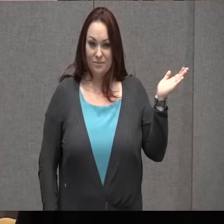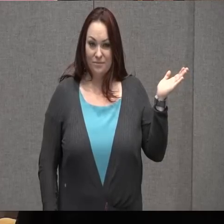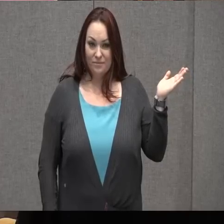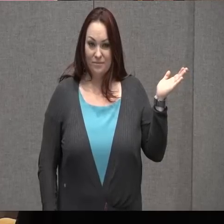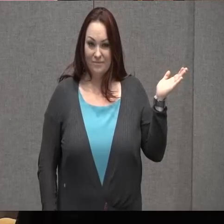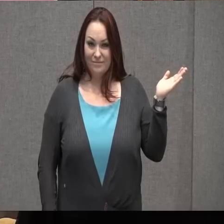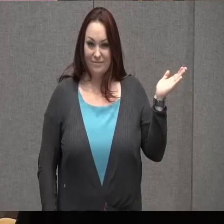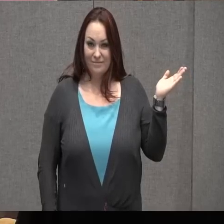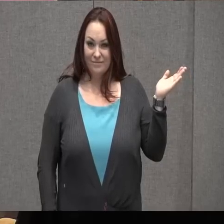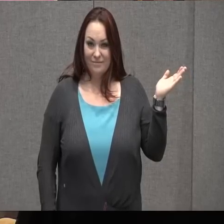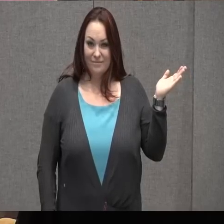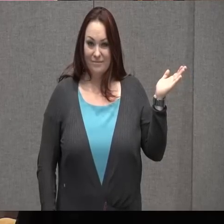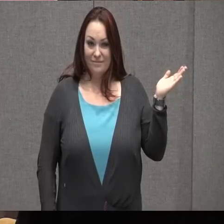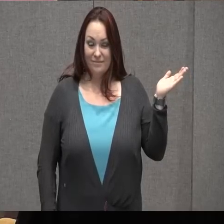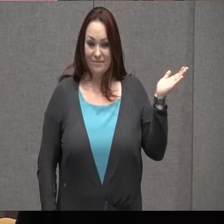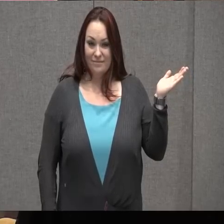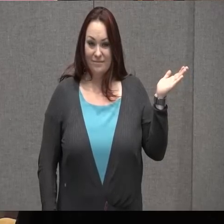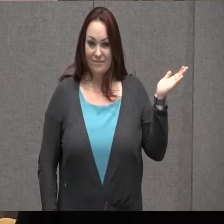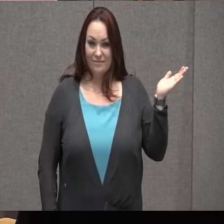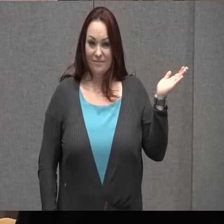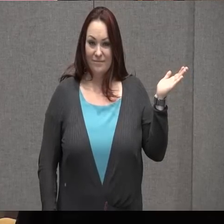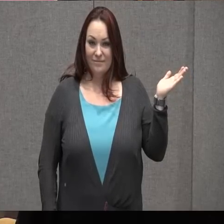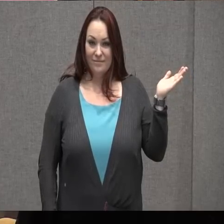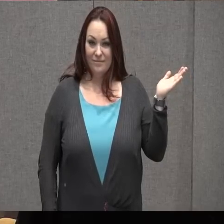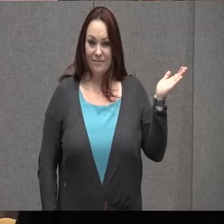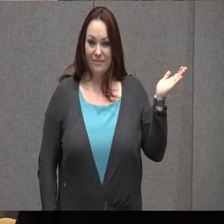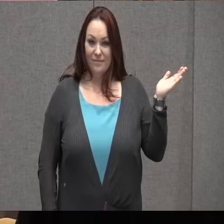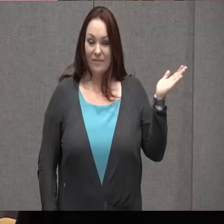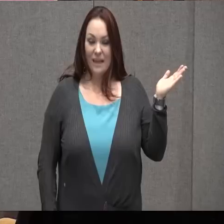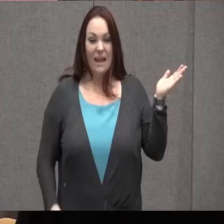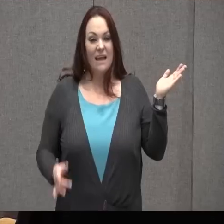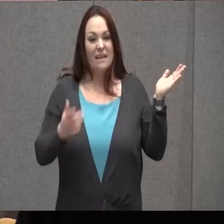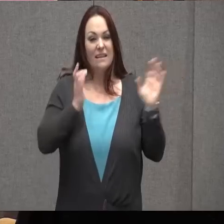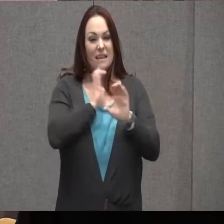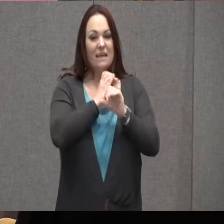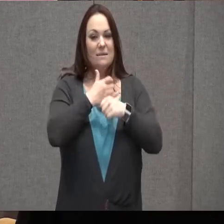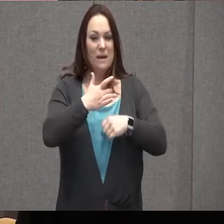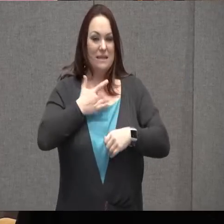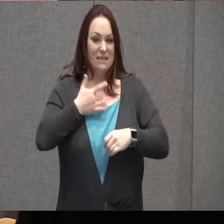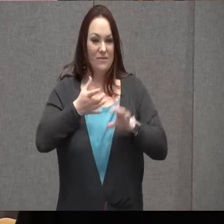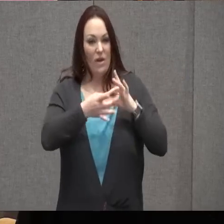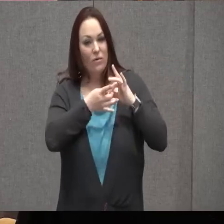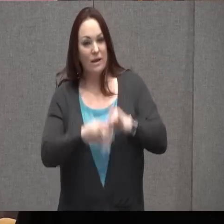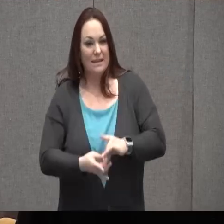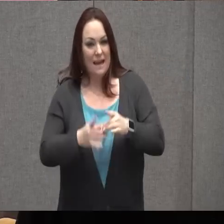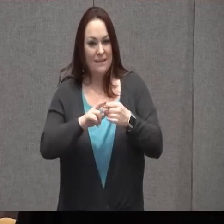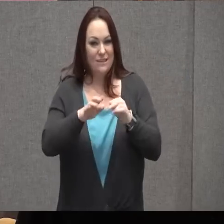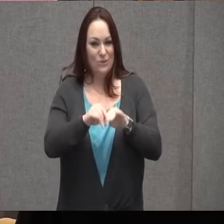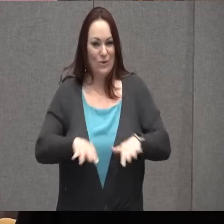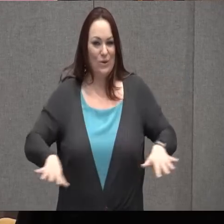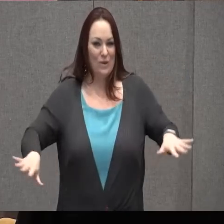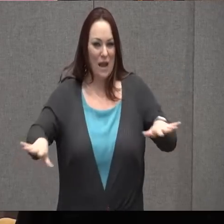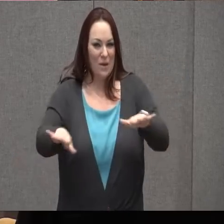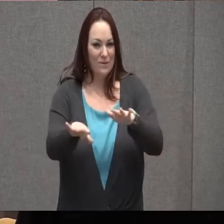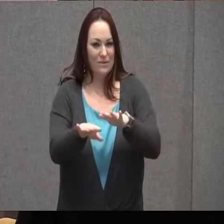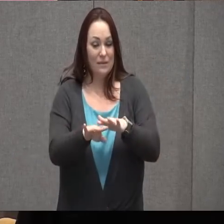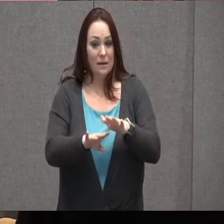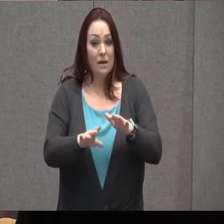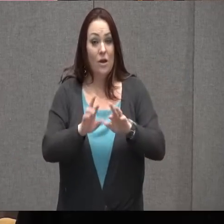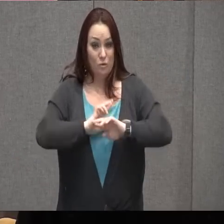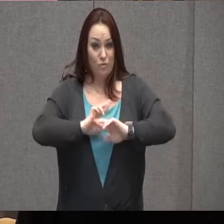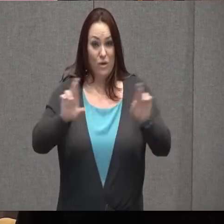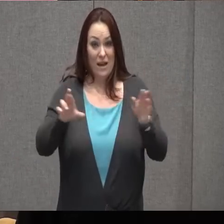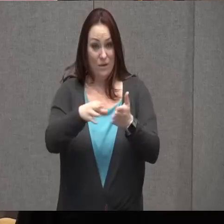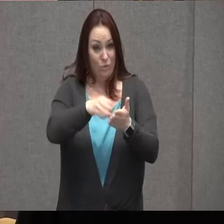This is getting us nice and grounded, ready to do some learning.